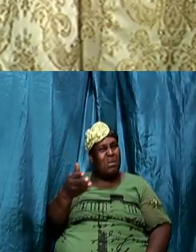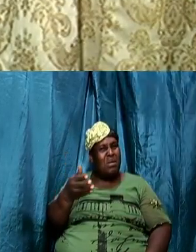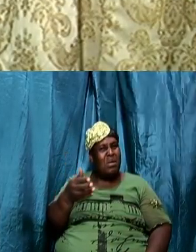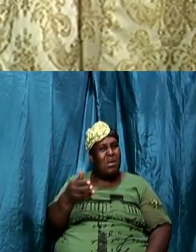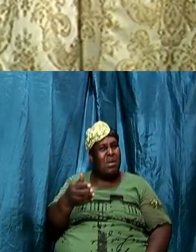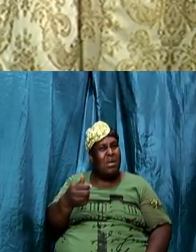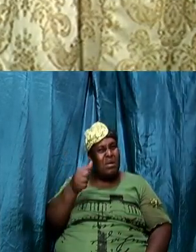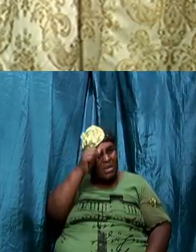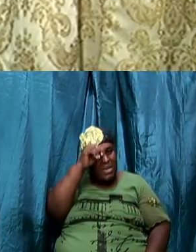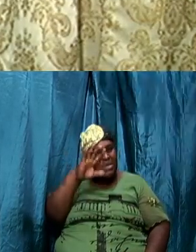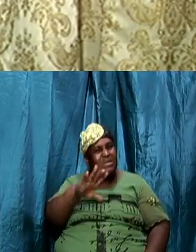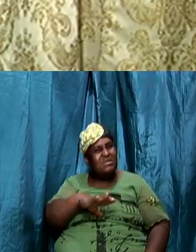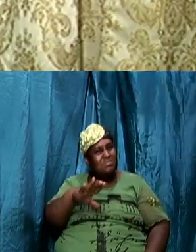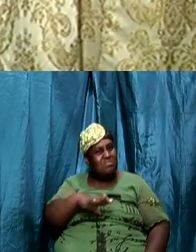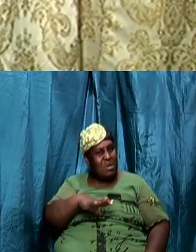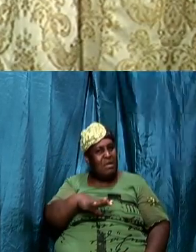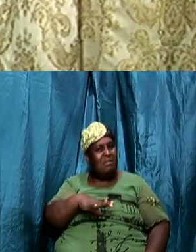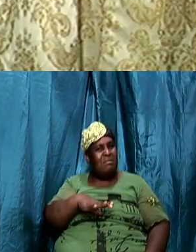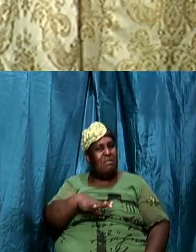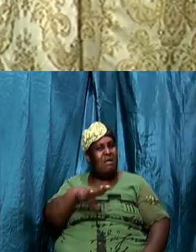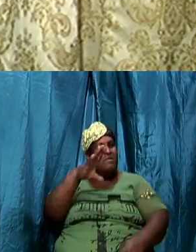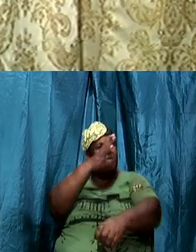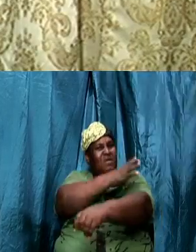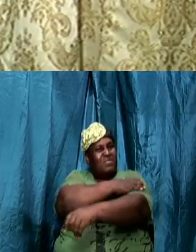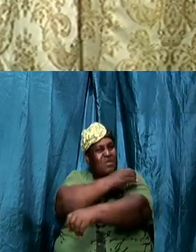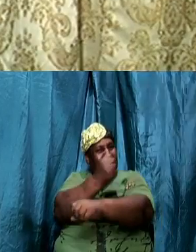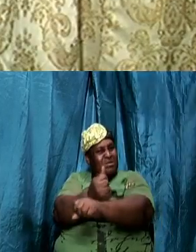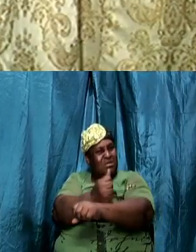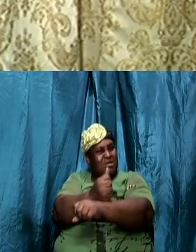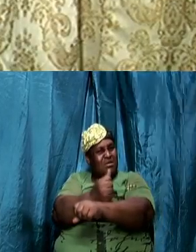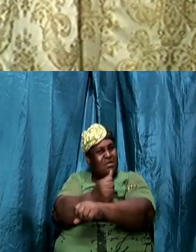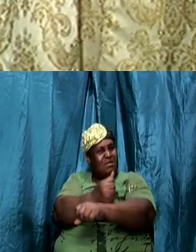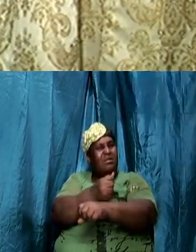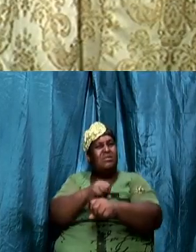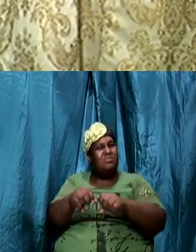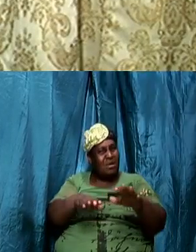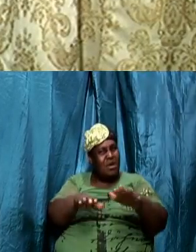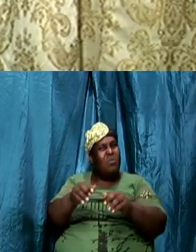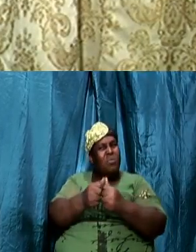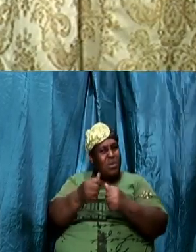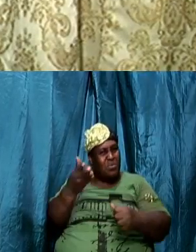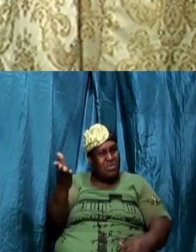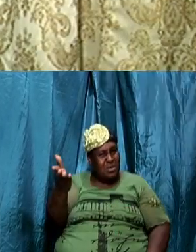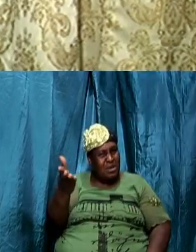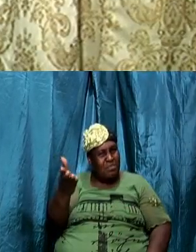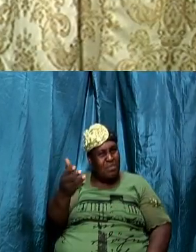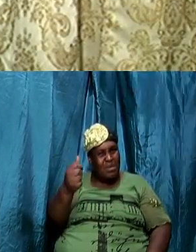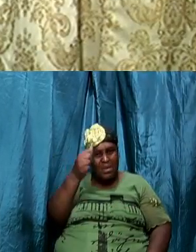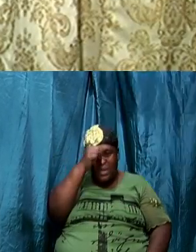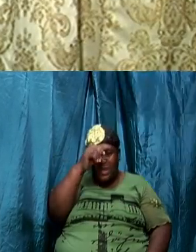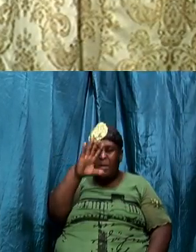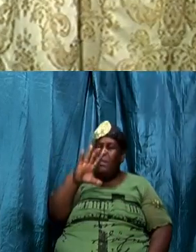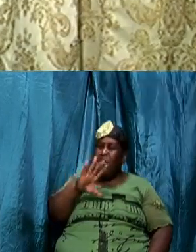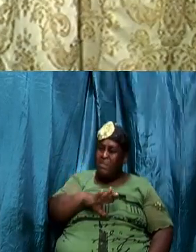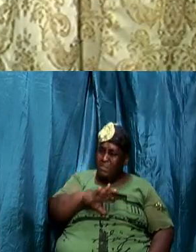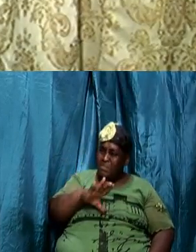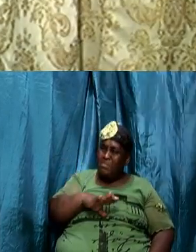Is men of stature, you know? Something that can't walk with them. Is men from the courts of